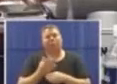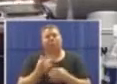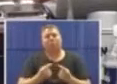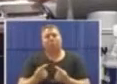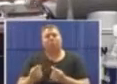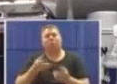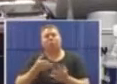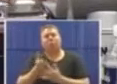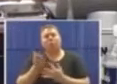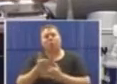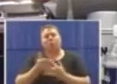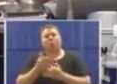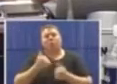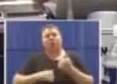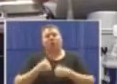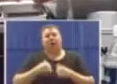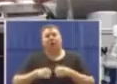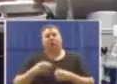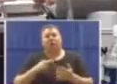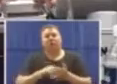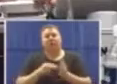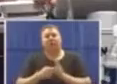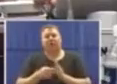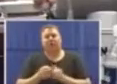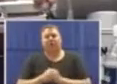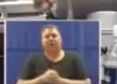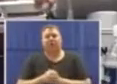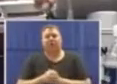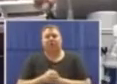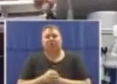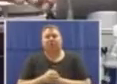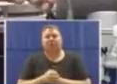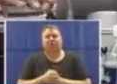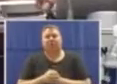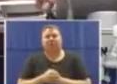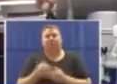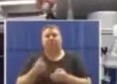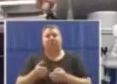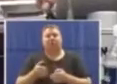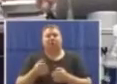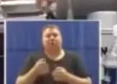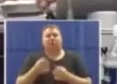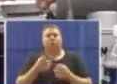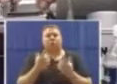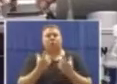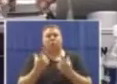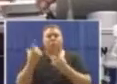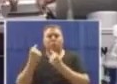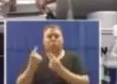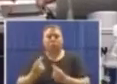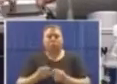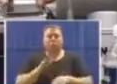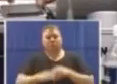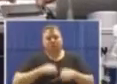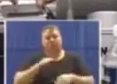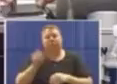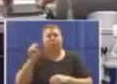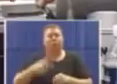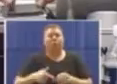plan by implementing all the above steps before February 2023, so that we can exit